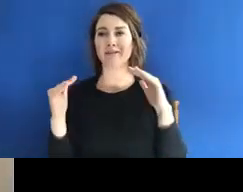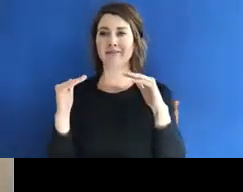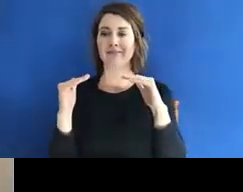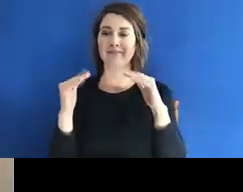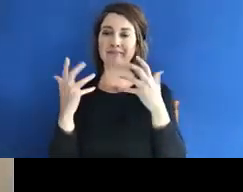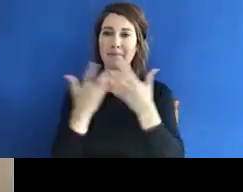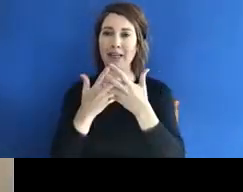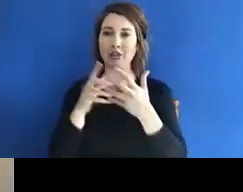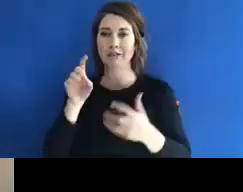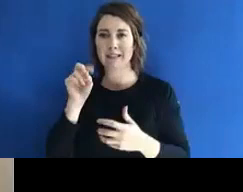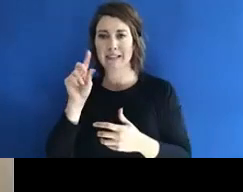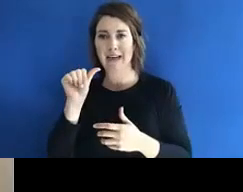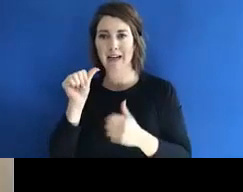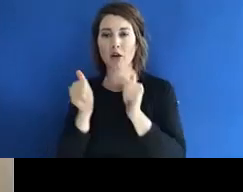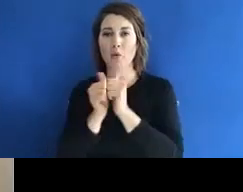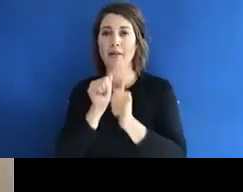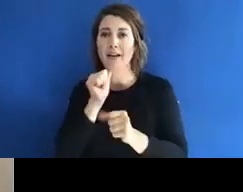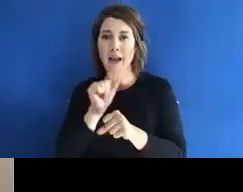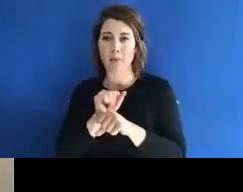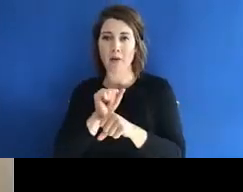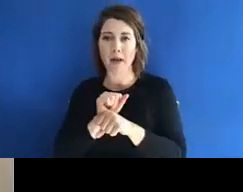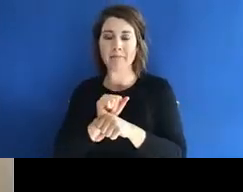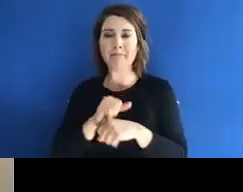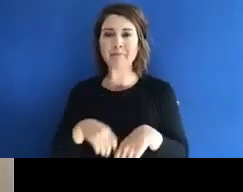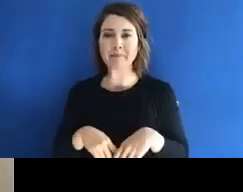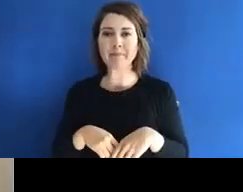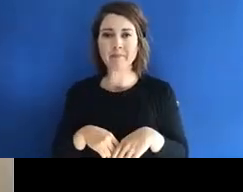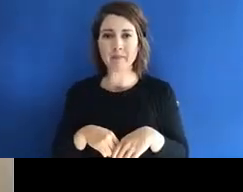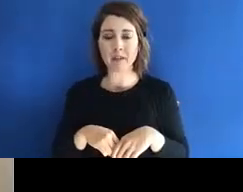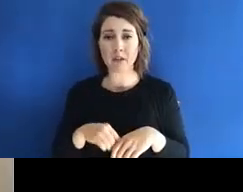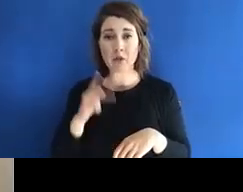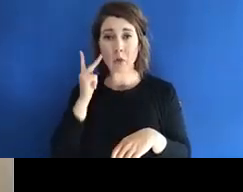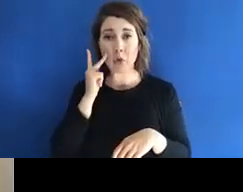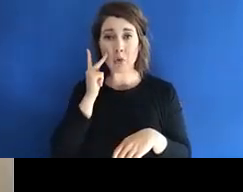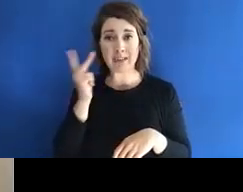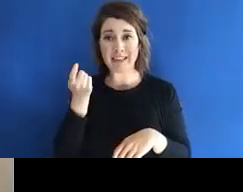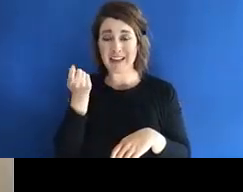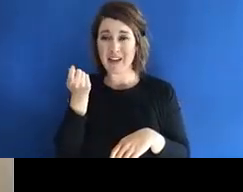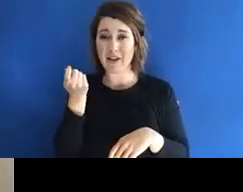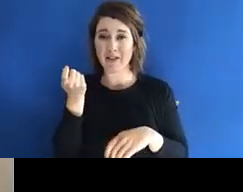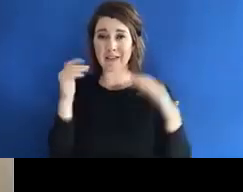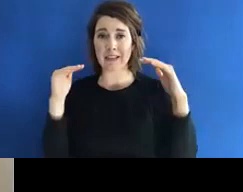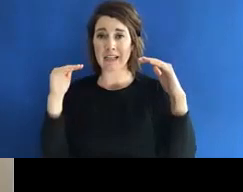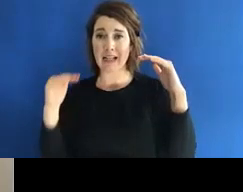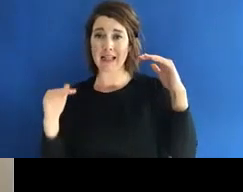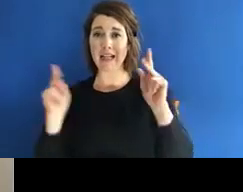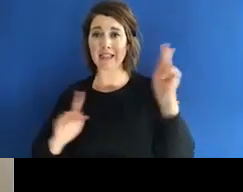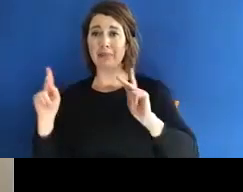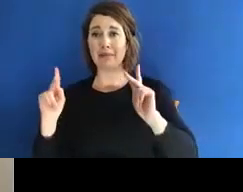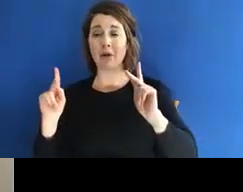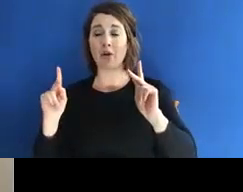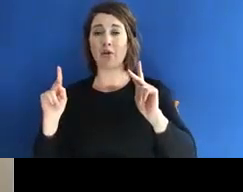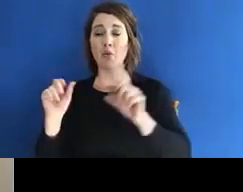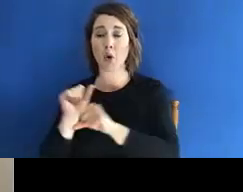You'll see that fewer participants with disabilities were employed in the fourth quarter after exit than they were in the